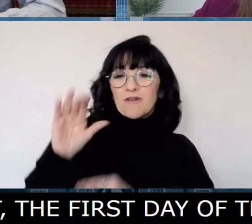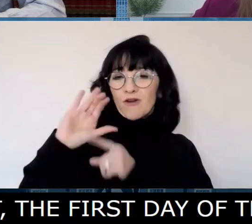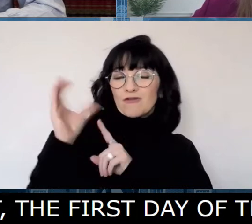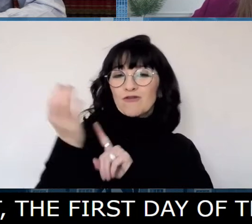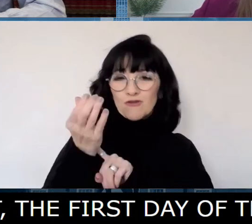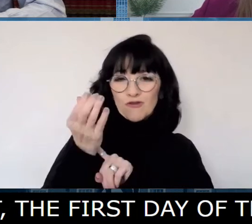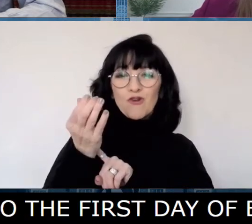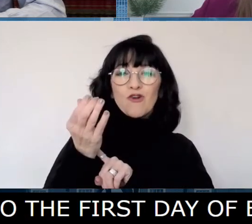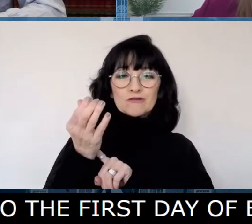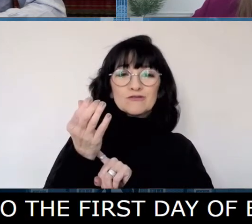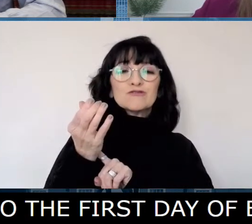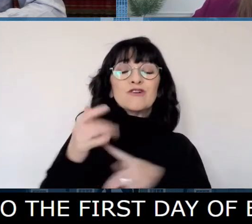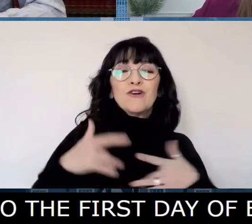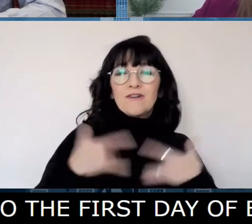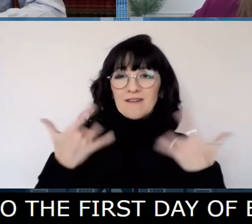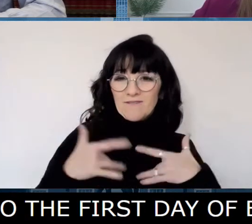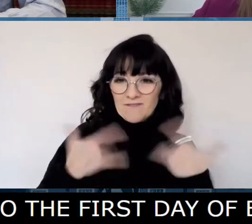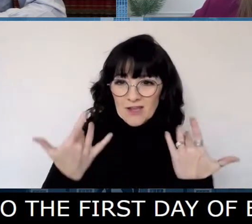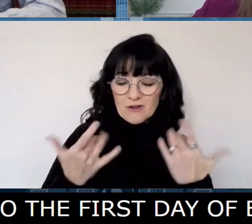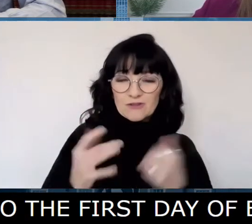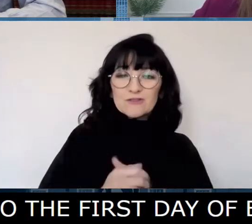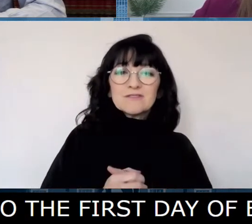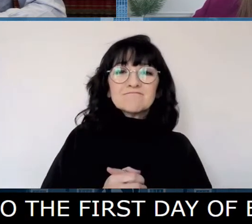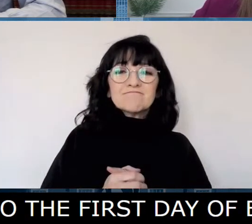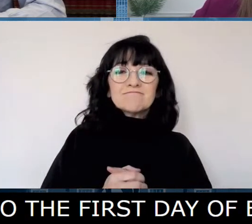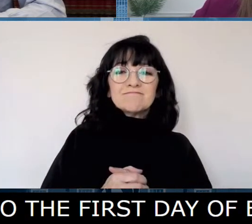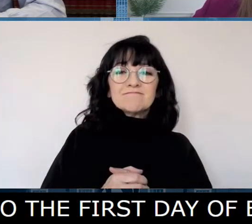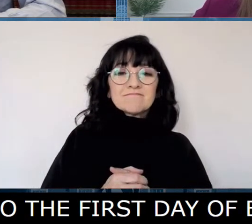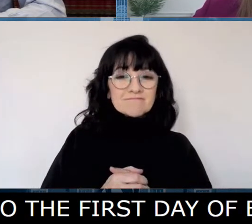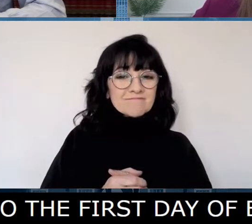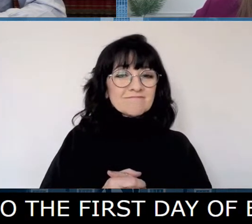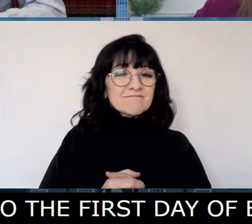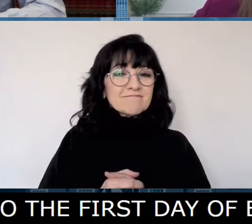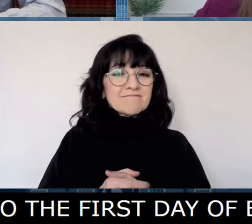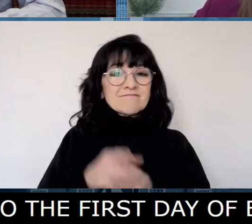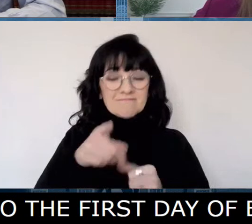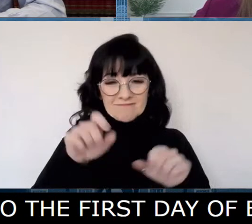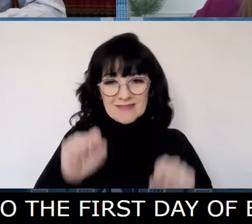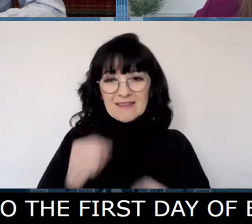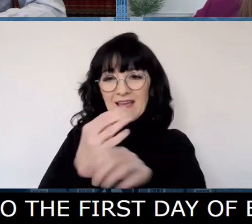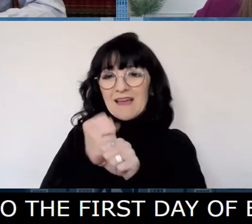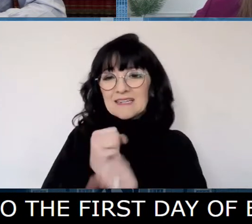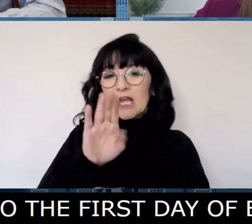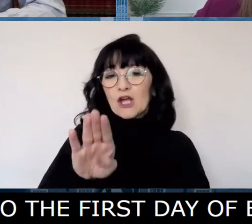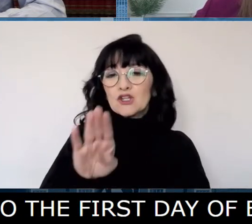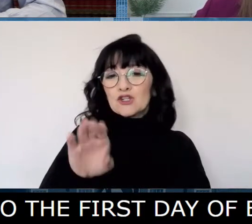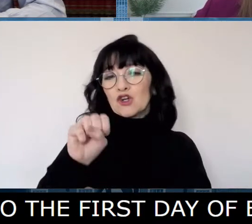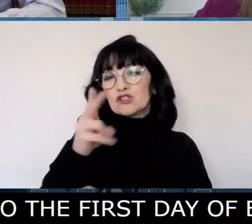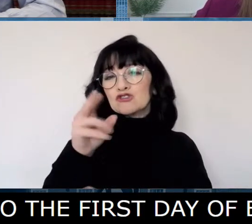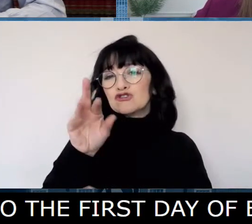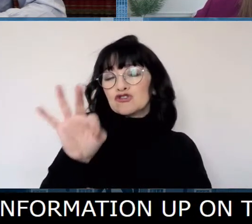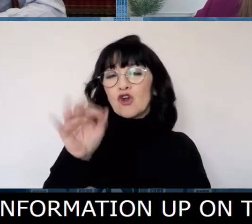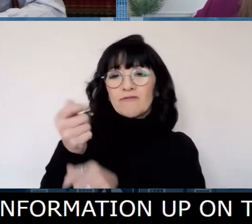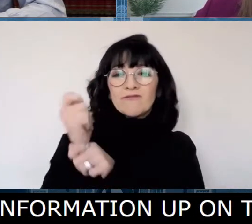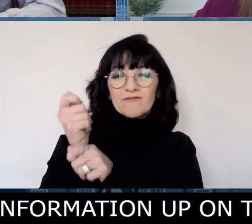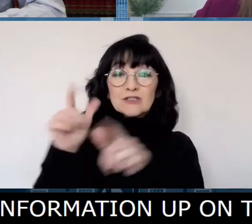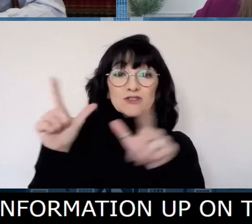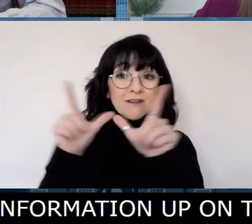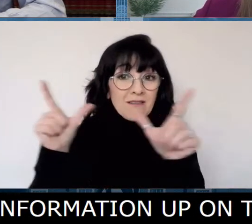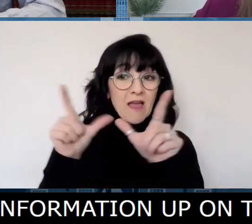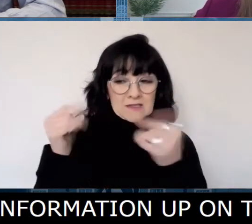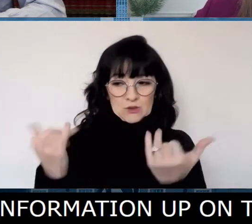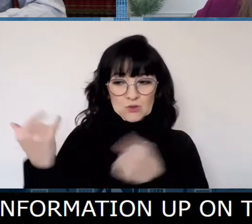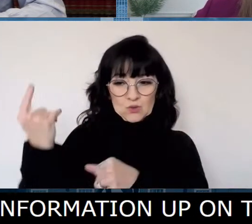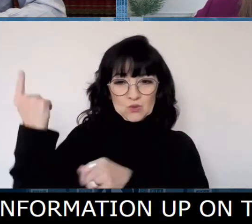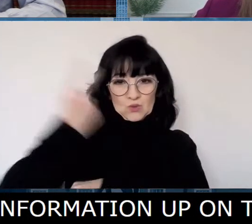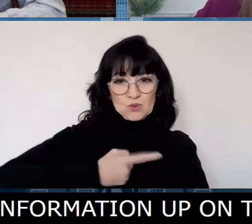there and look at it. It's also the first day to get your surf fishing license. We direct you to that as well.